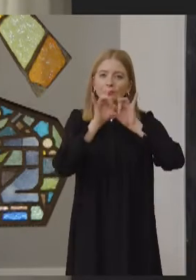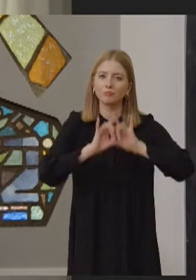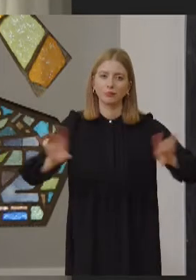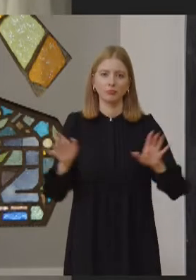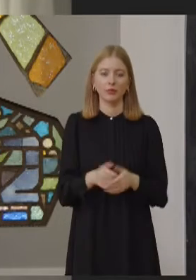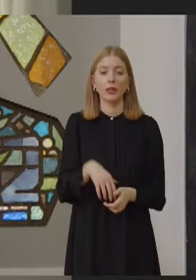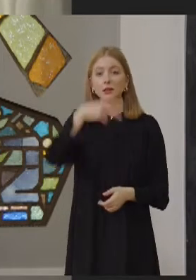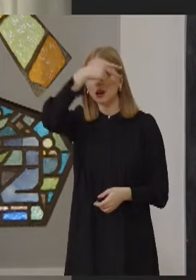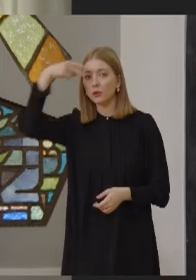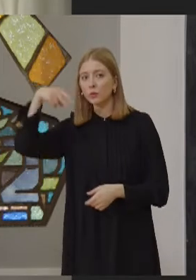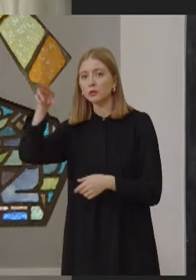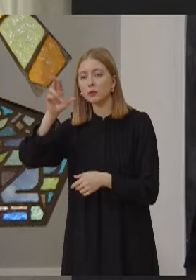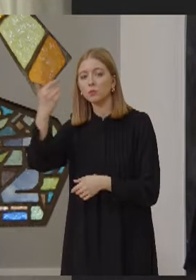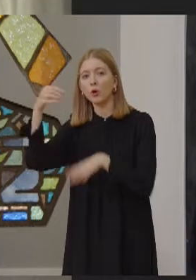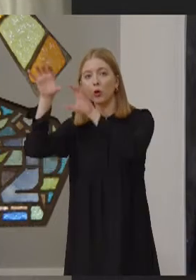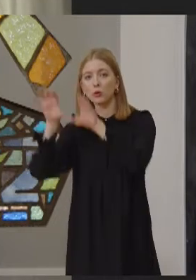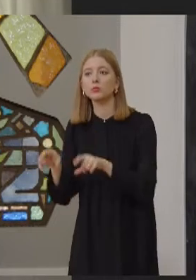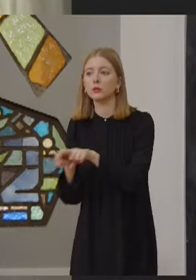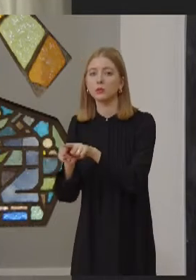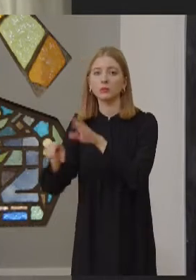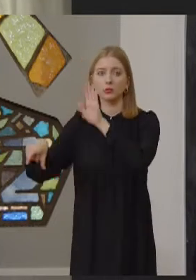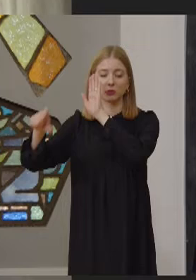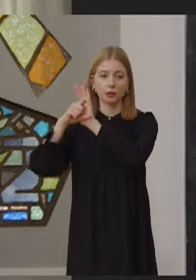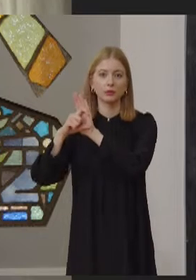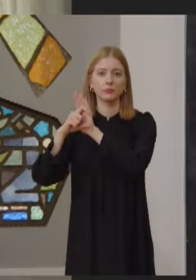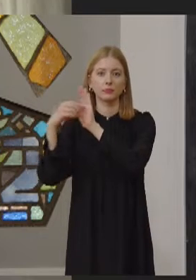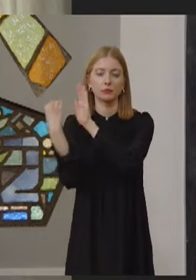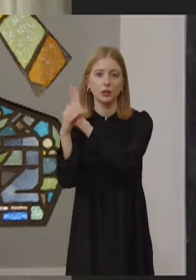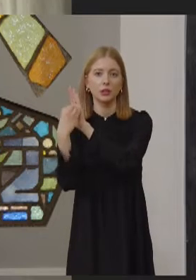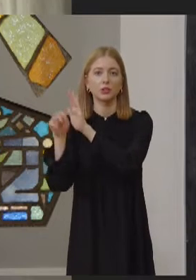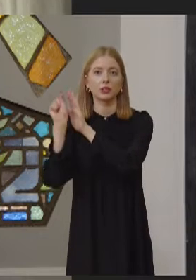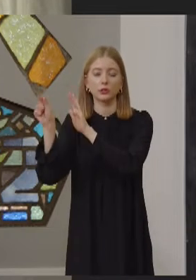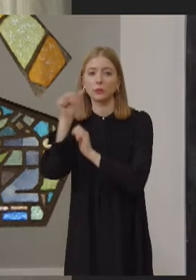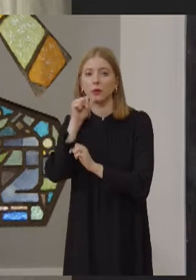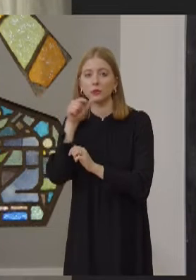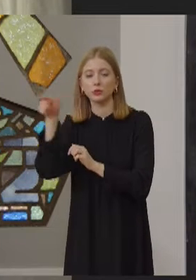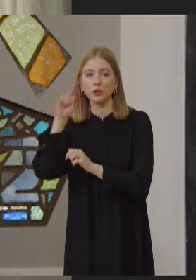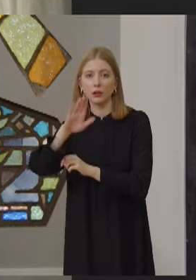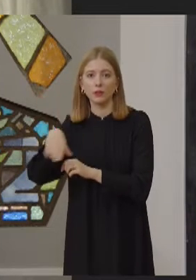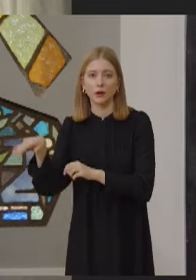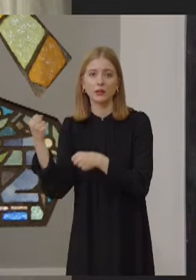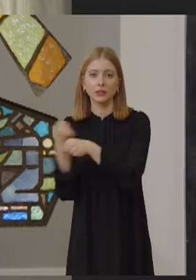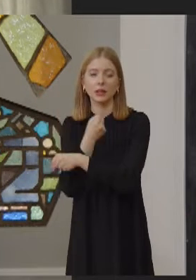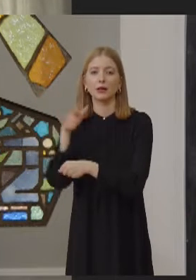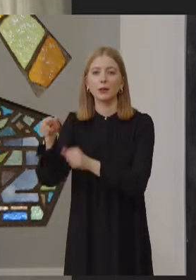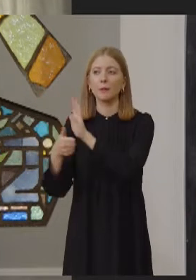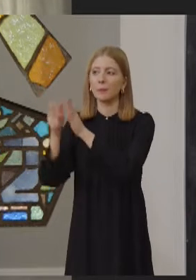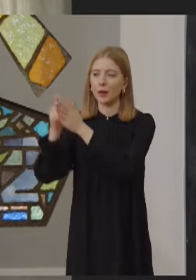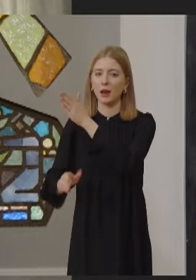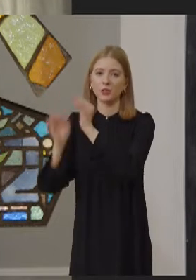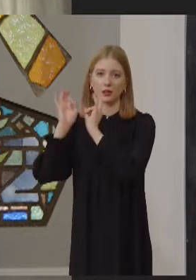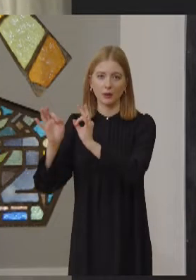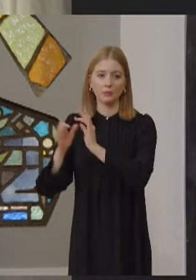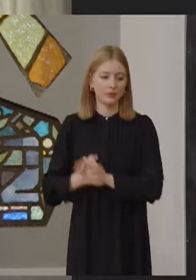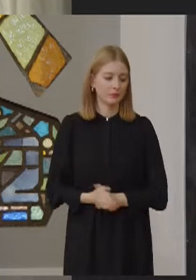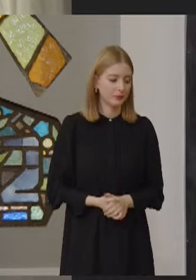If we looked at the Constitution of the Republic of Lithuania, we could see that the Constitution contains an